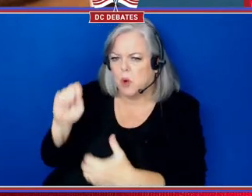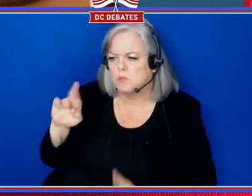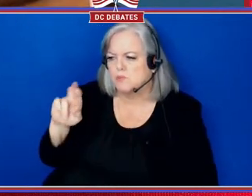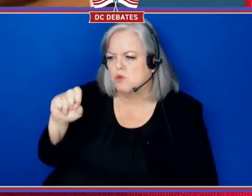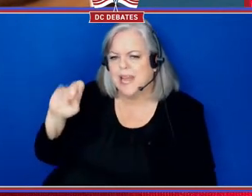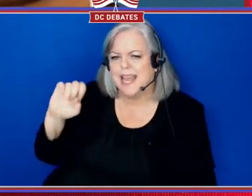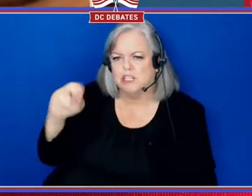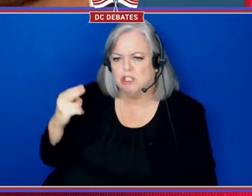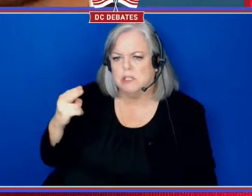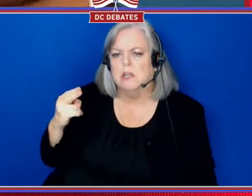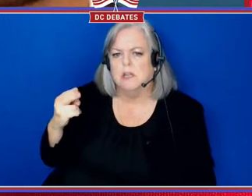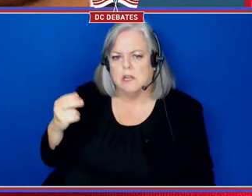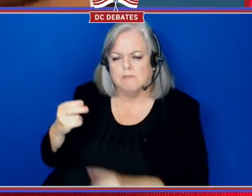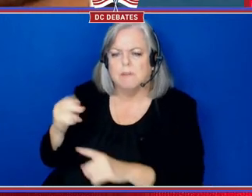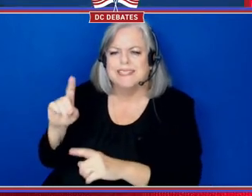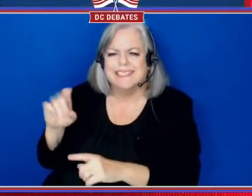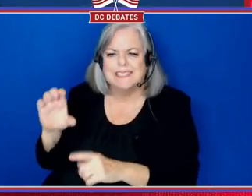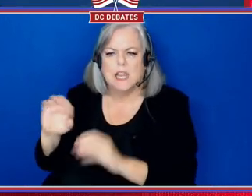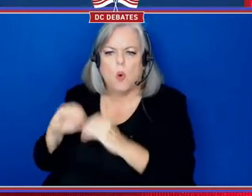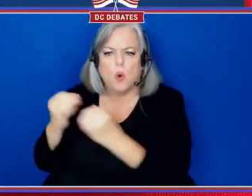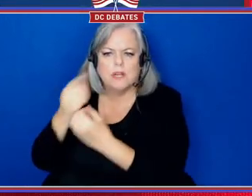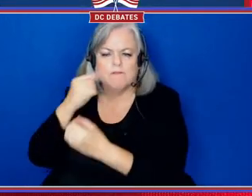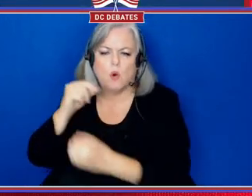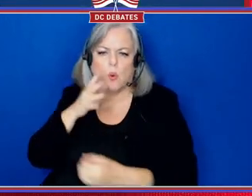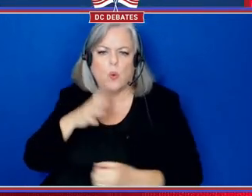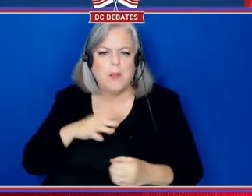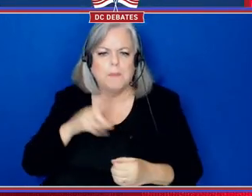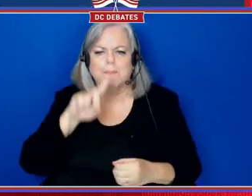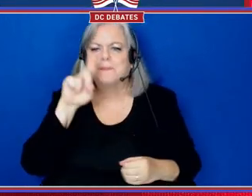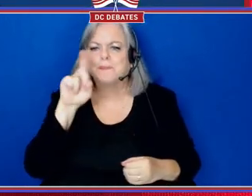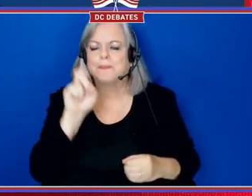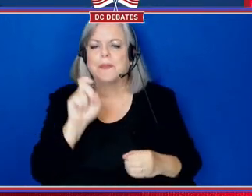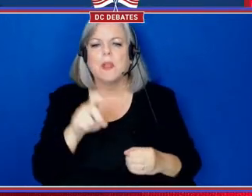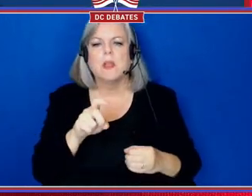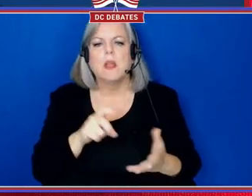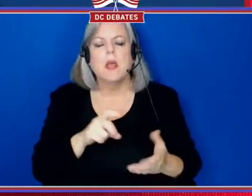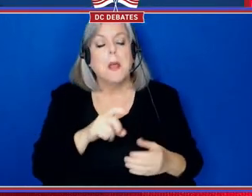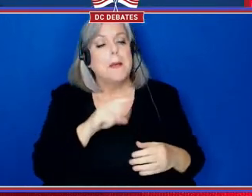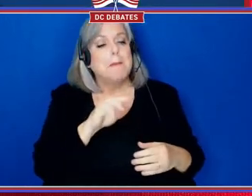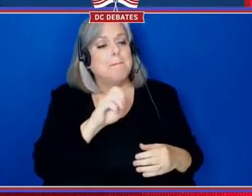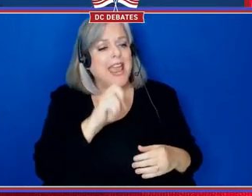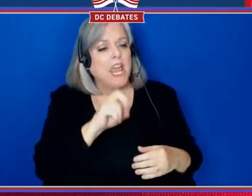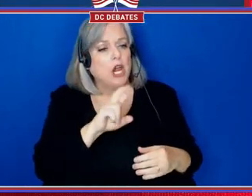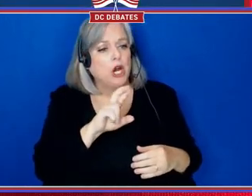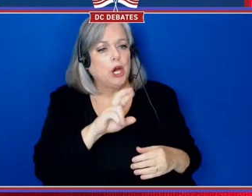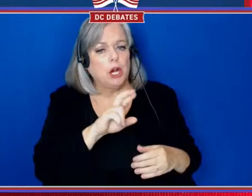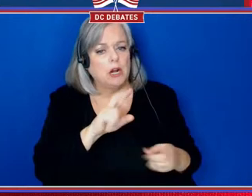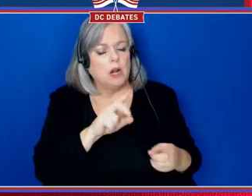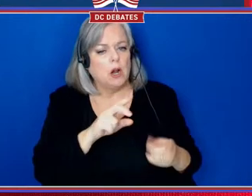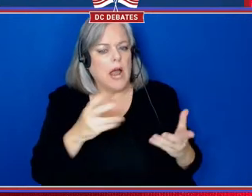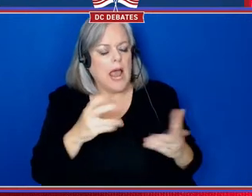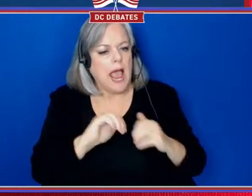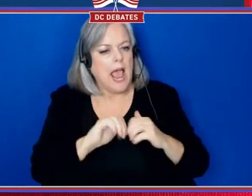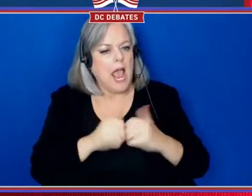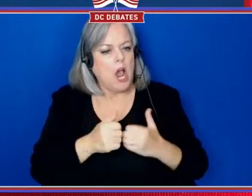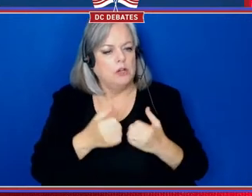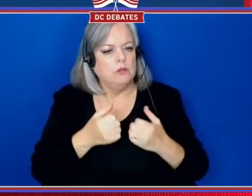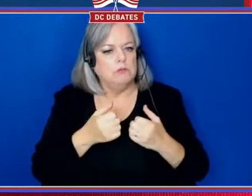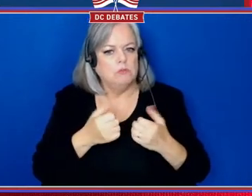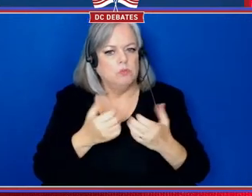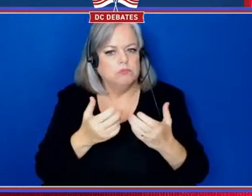asks, Mayor Bowser, in what way do you intend to reduce sexual violence against women and girls in the district?